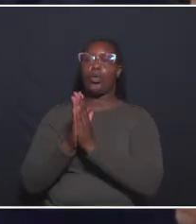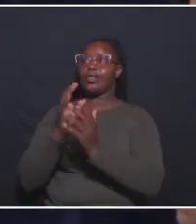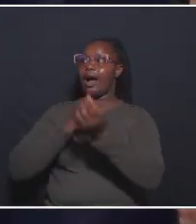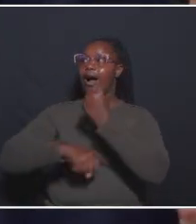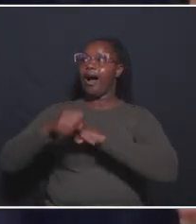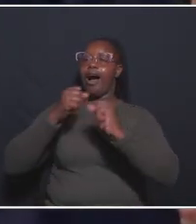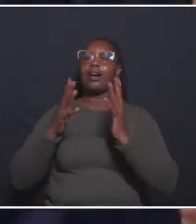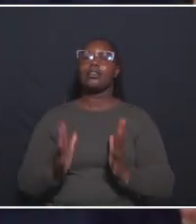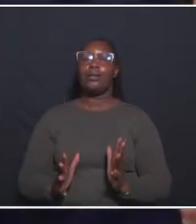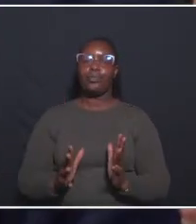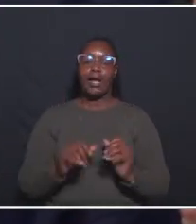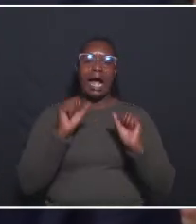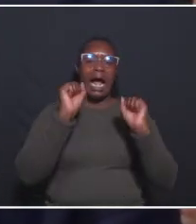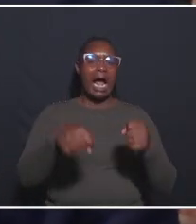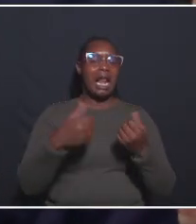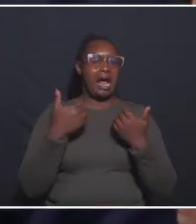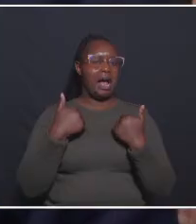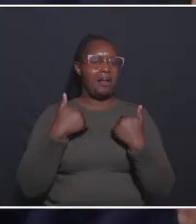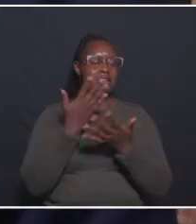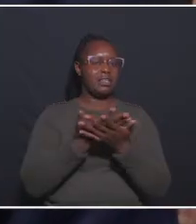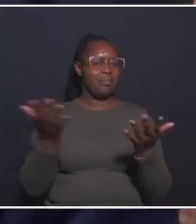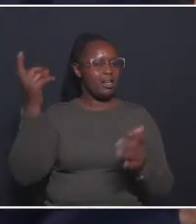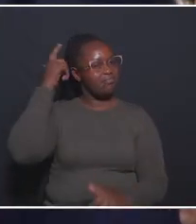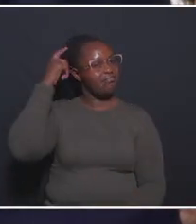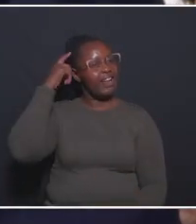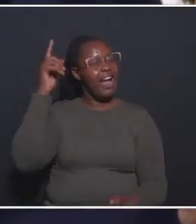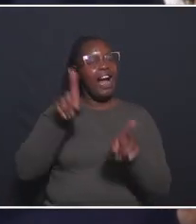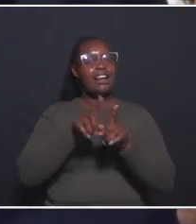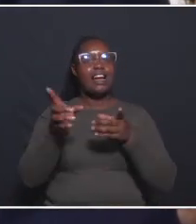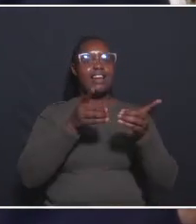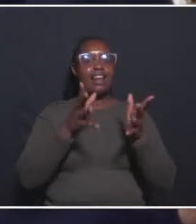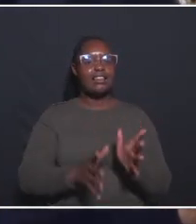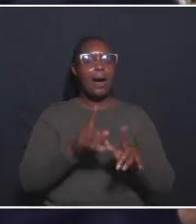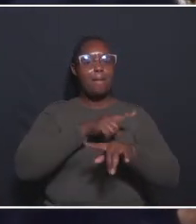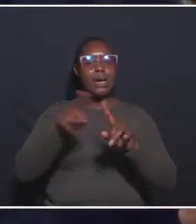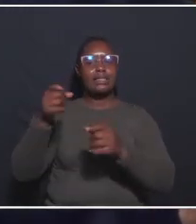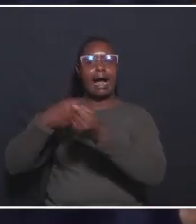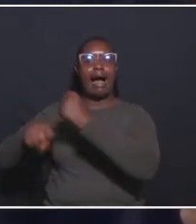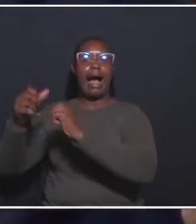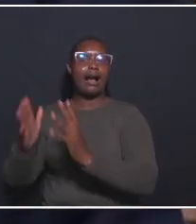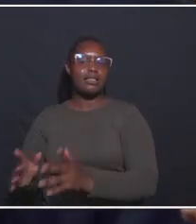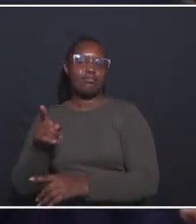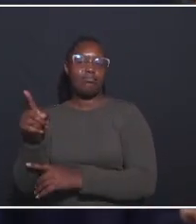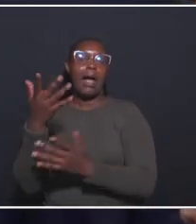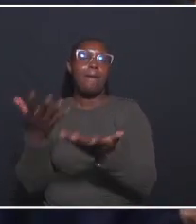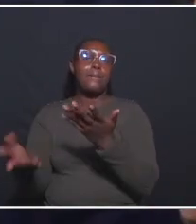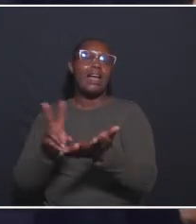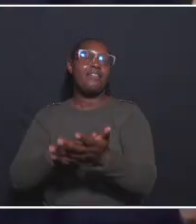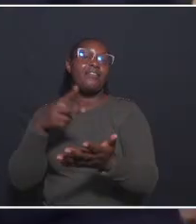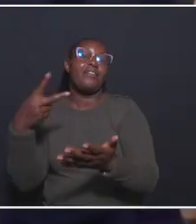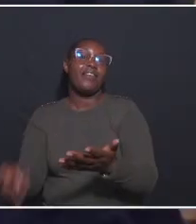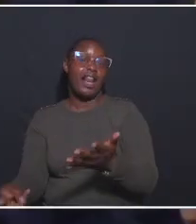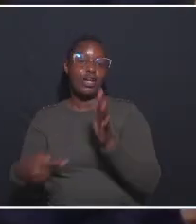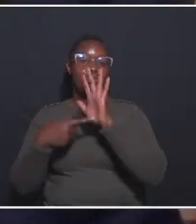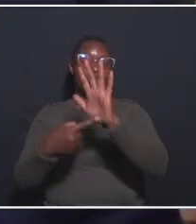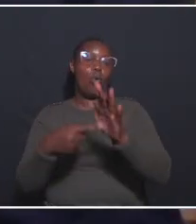You can have something in mind as a director, and when it comes to the actors, they can fail to deliver the way you pictured